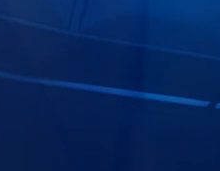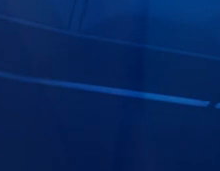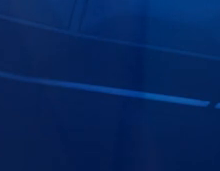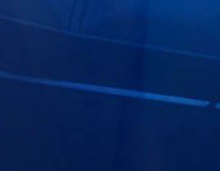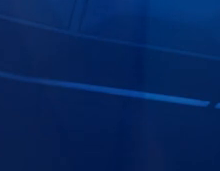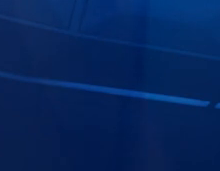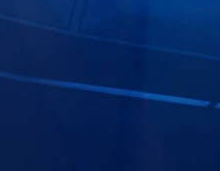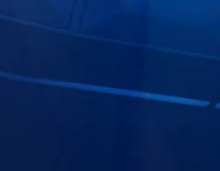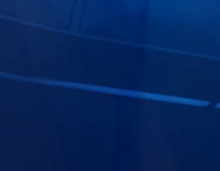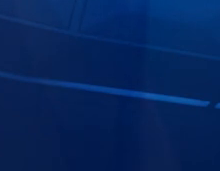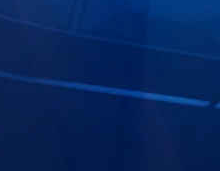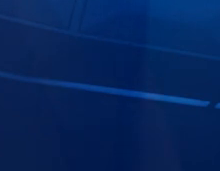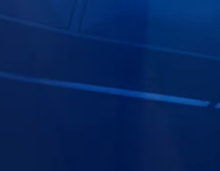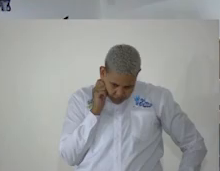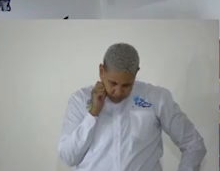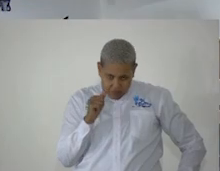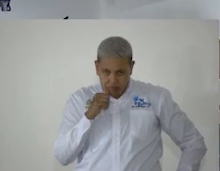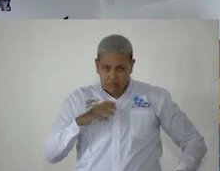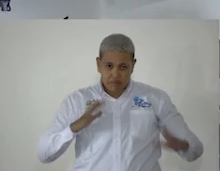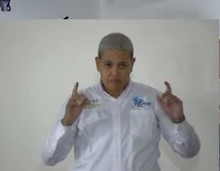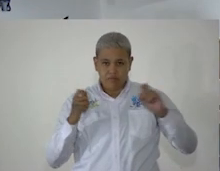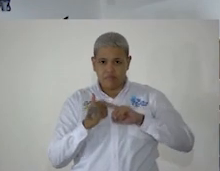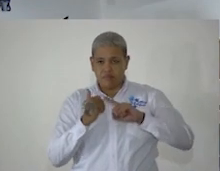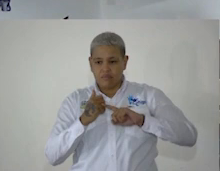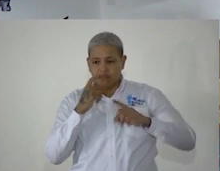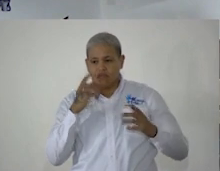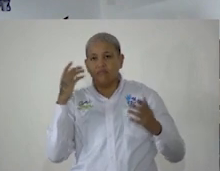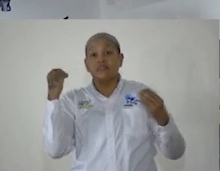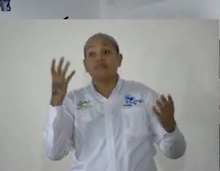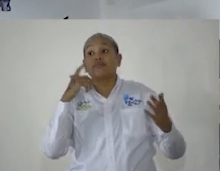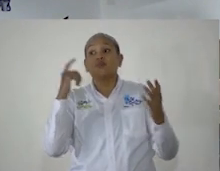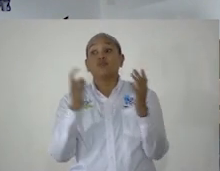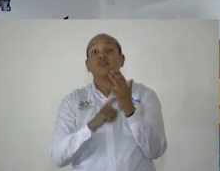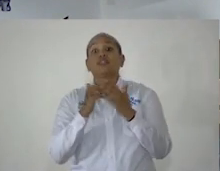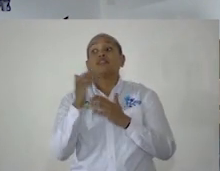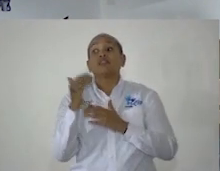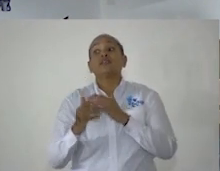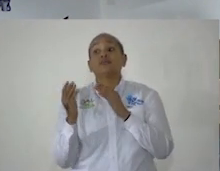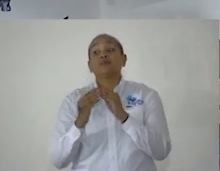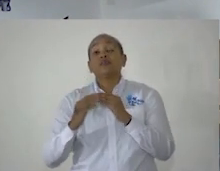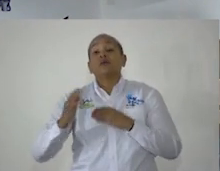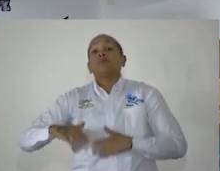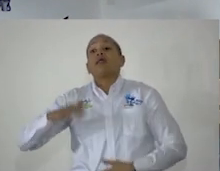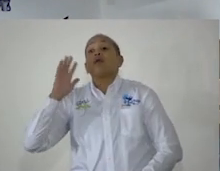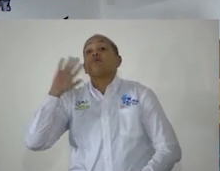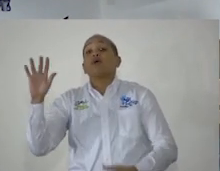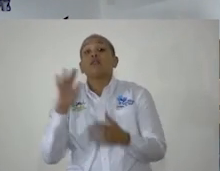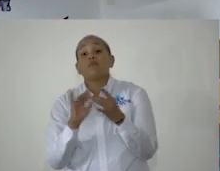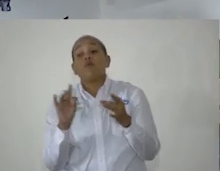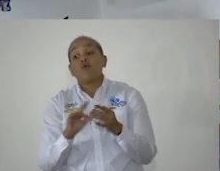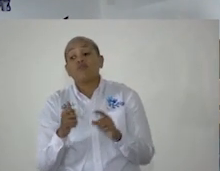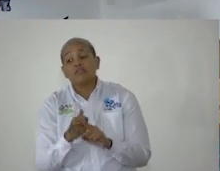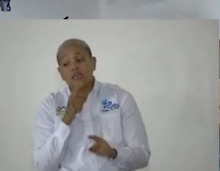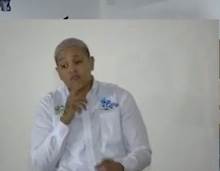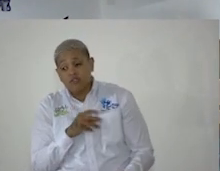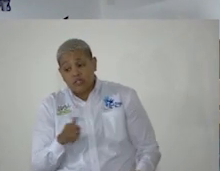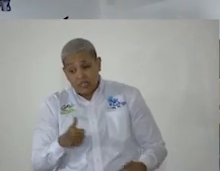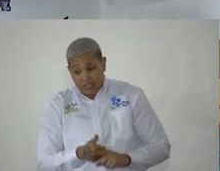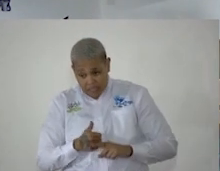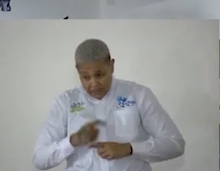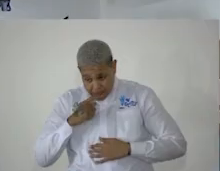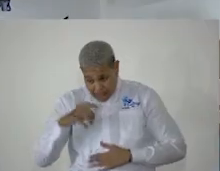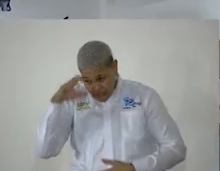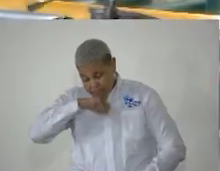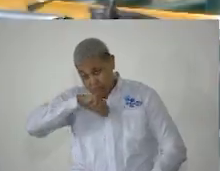billion is budgeted for debt servicing. The 2023-2024 estimates of expenditure was tabled in the House of Representatives